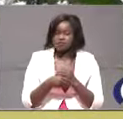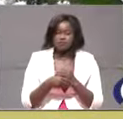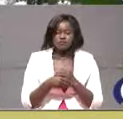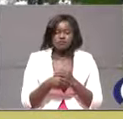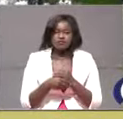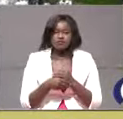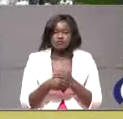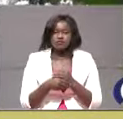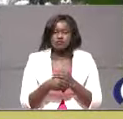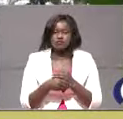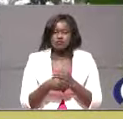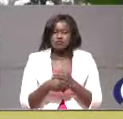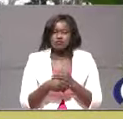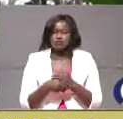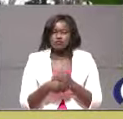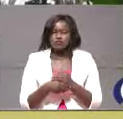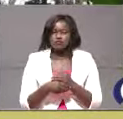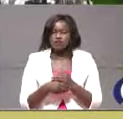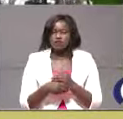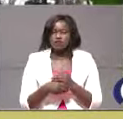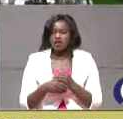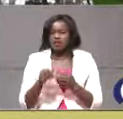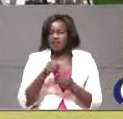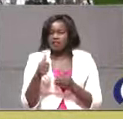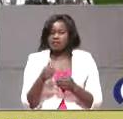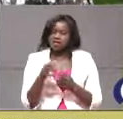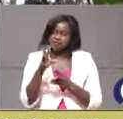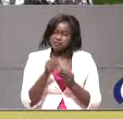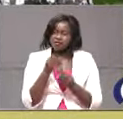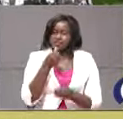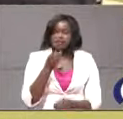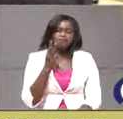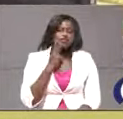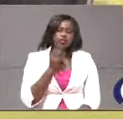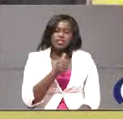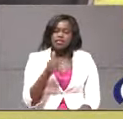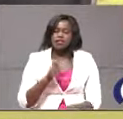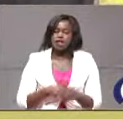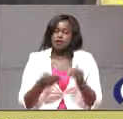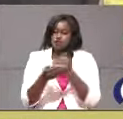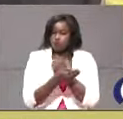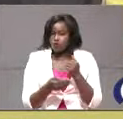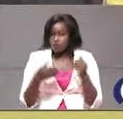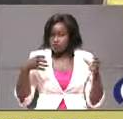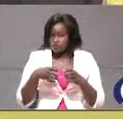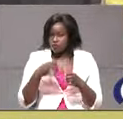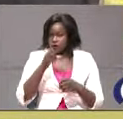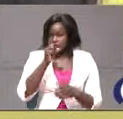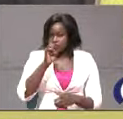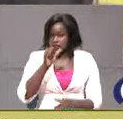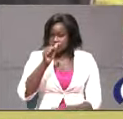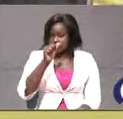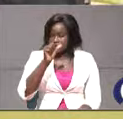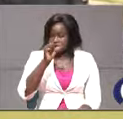the million of my share, that is 6 million per season. Sasakawa officials have visited all the 21